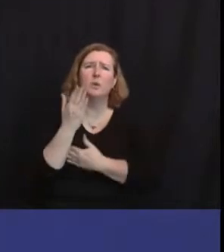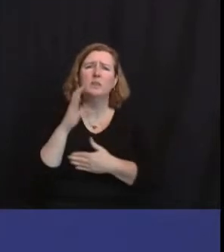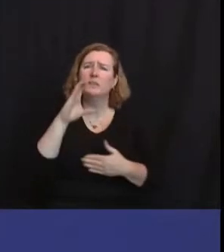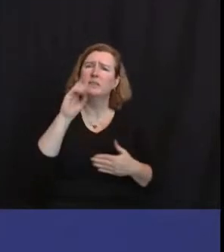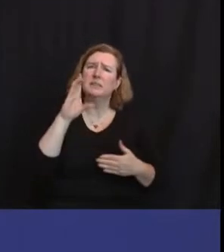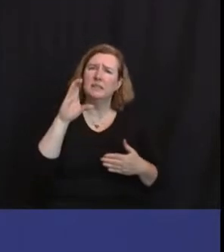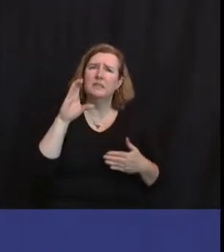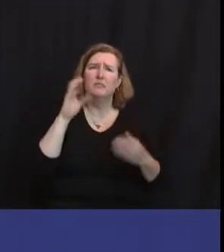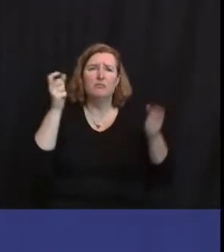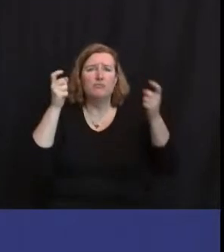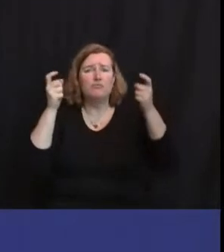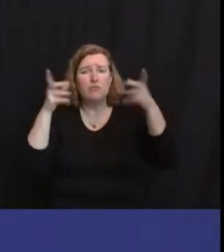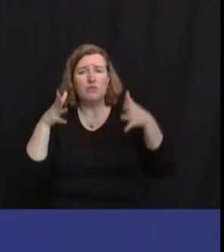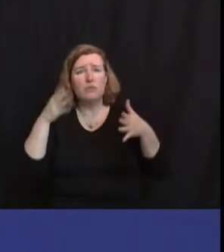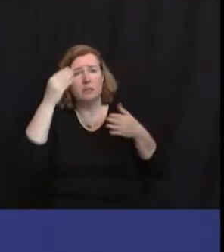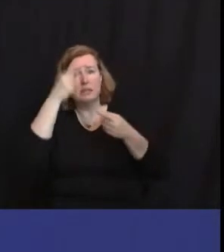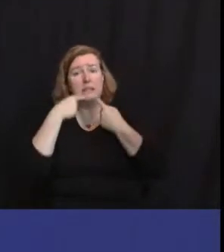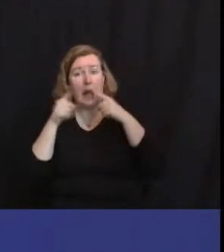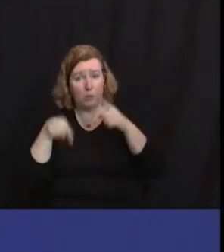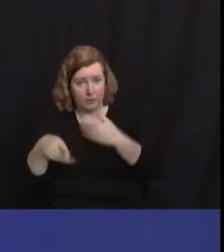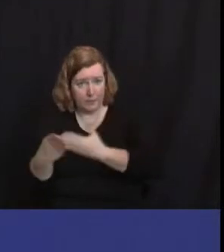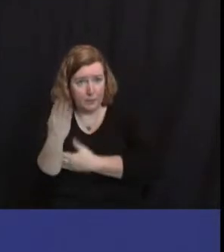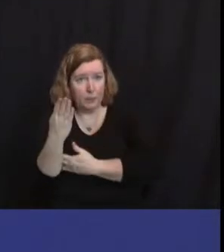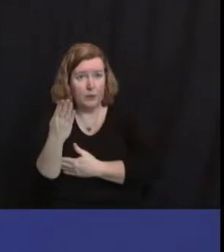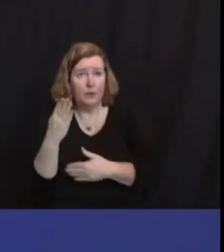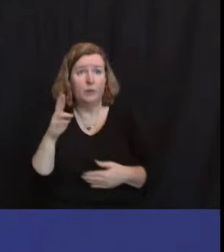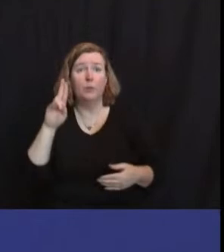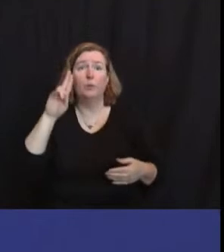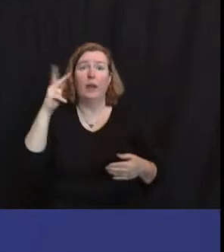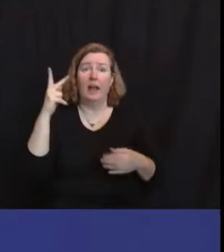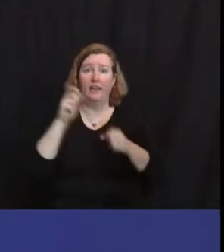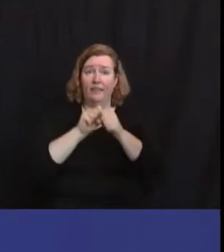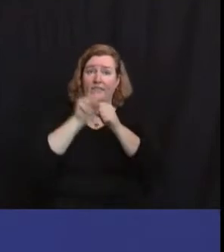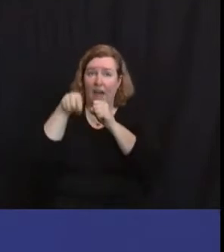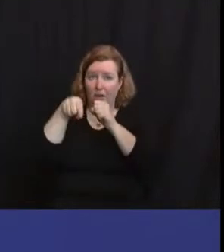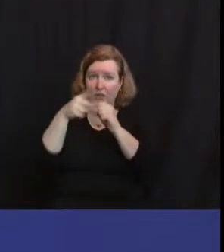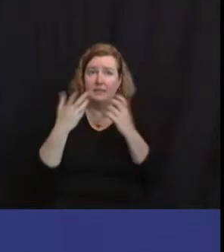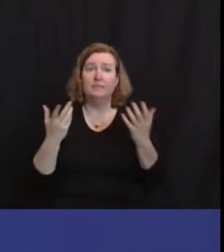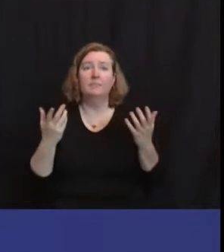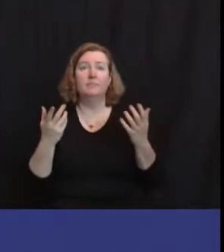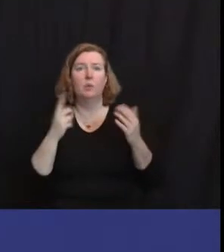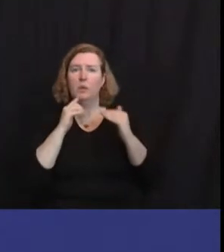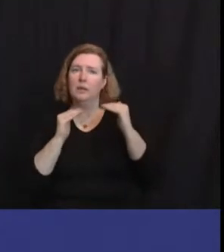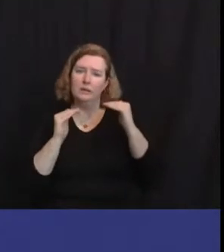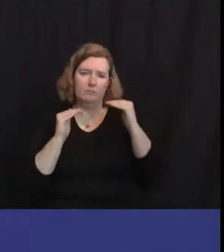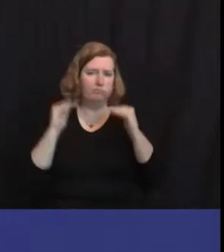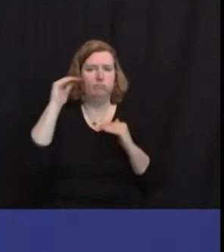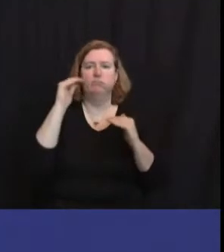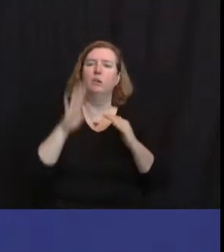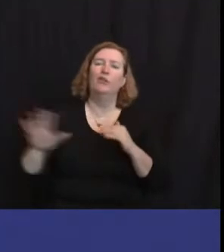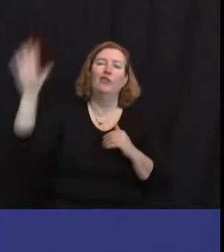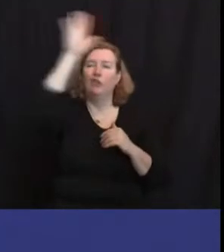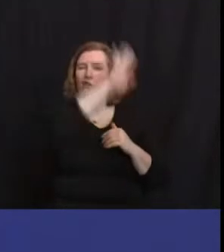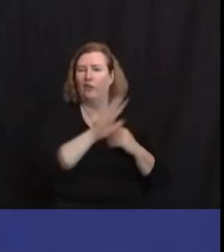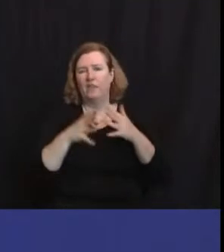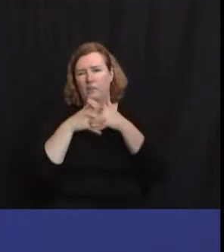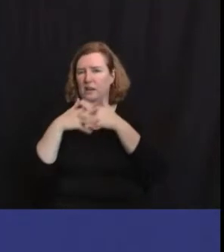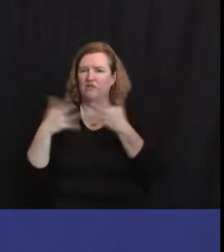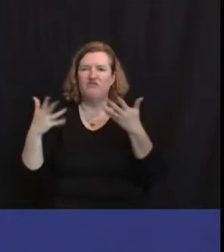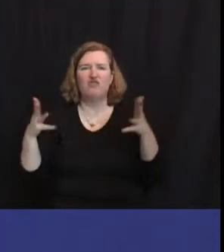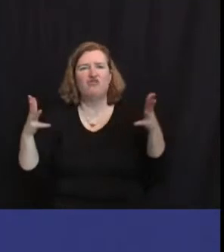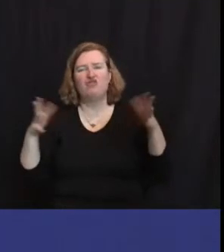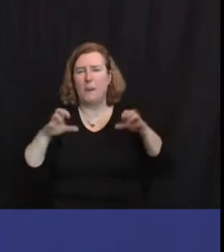and we have no reason to believe that isn't the case here. Absolutely. And so that's a word to the wise, notwithstanding the count that that you